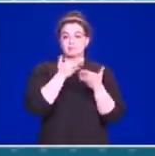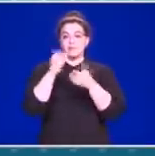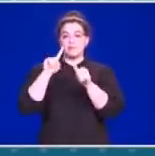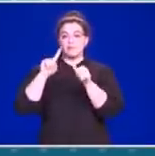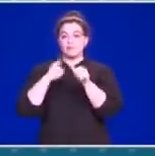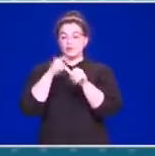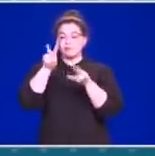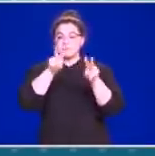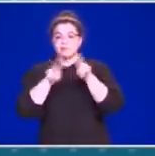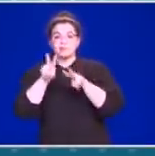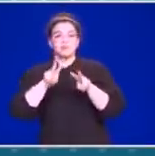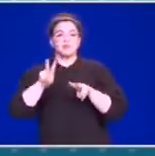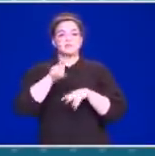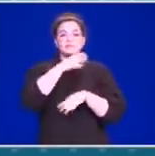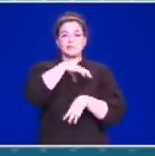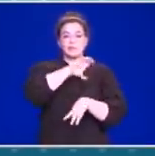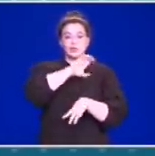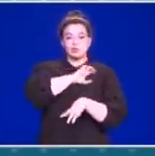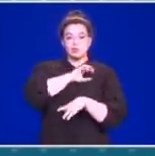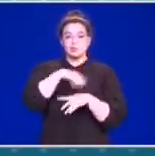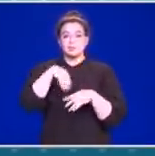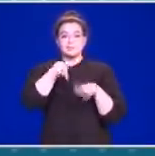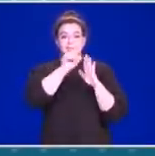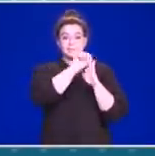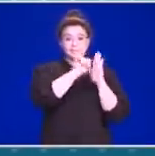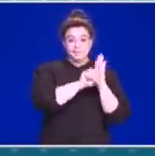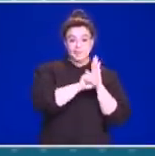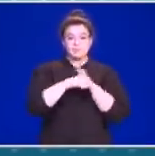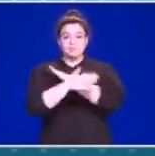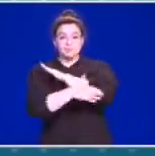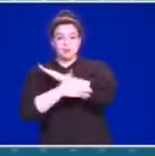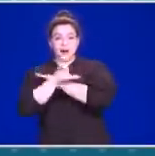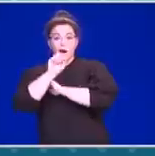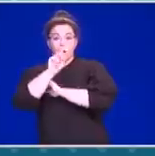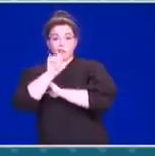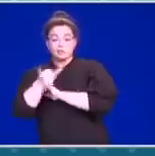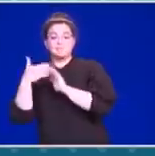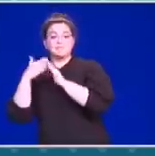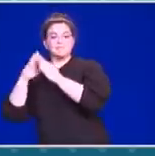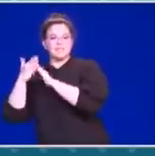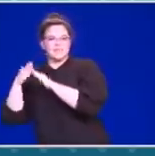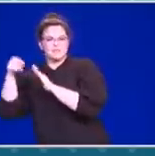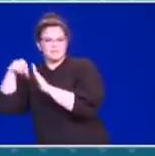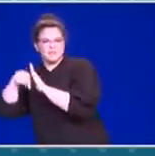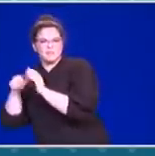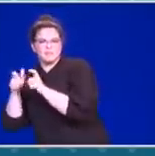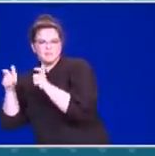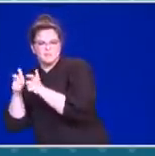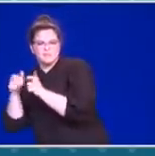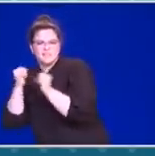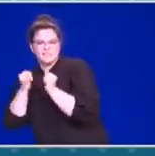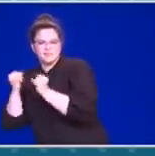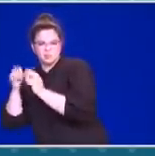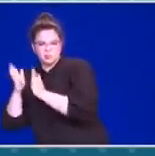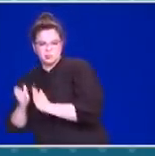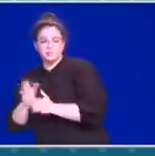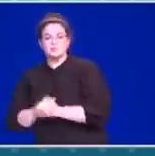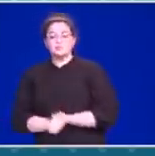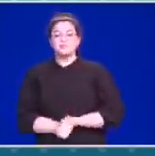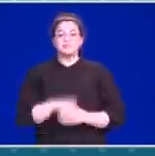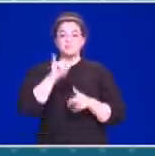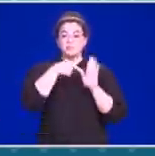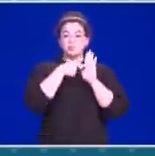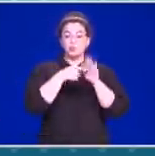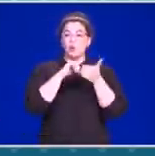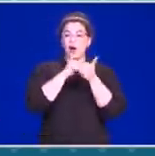the demographic characteristics of the nation by state, county, city, down to the individual census block, and show